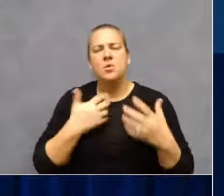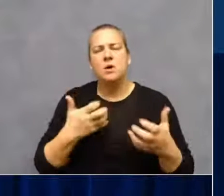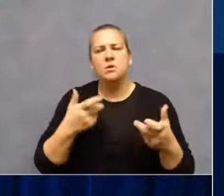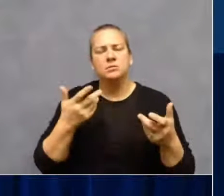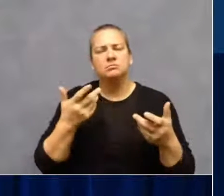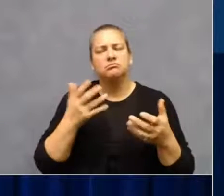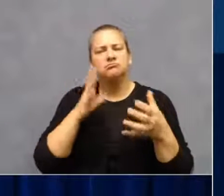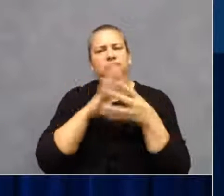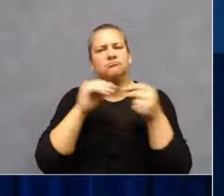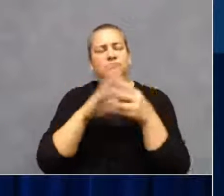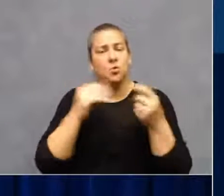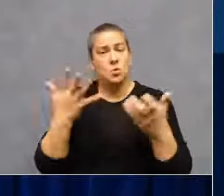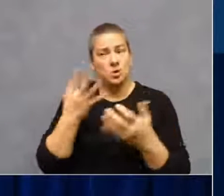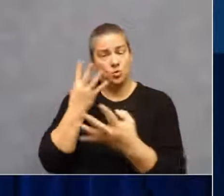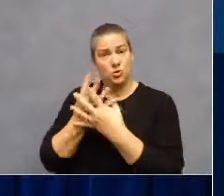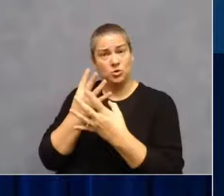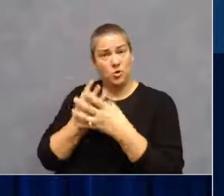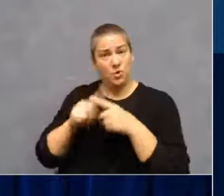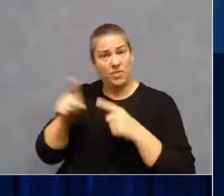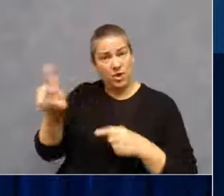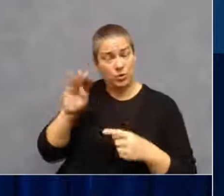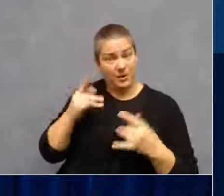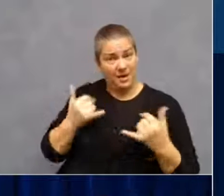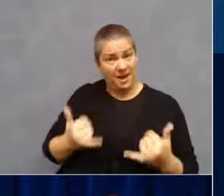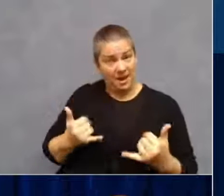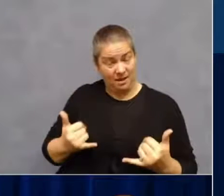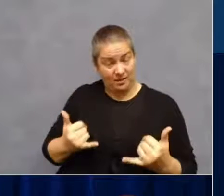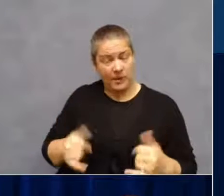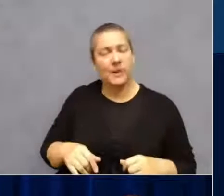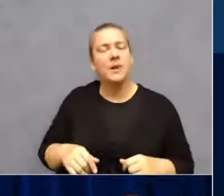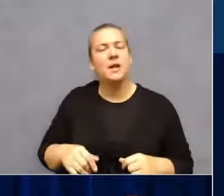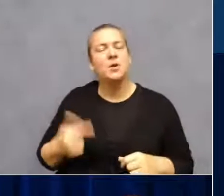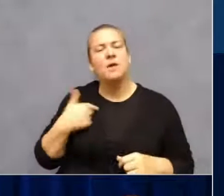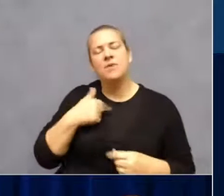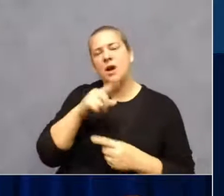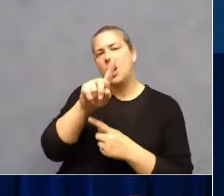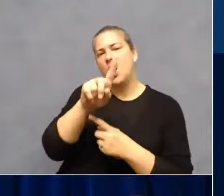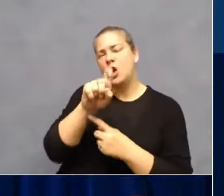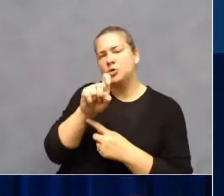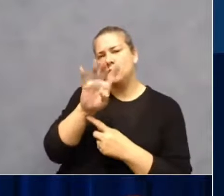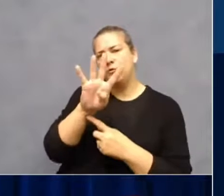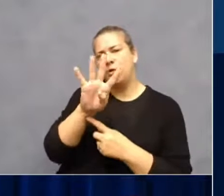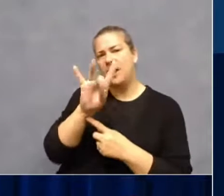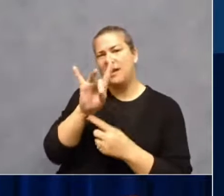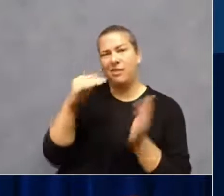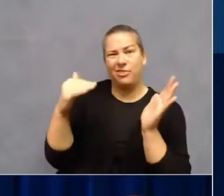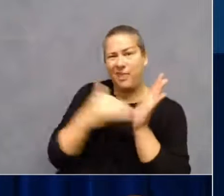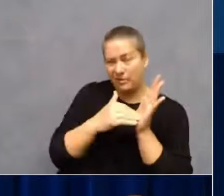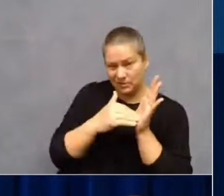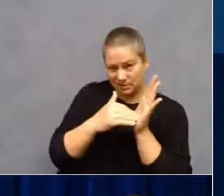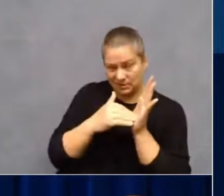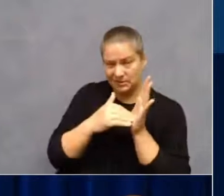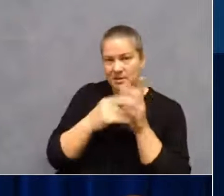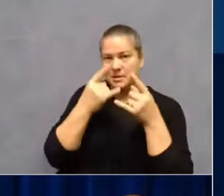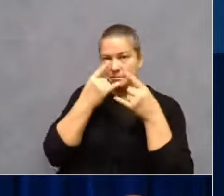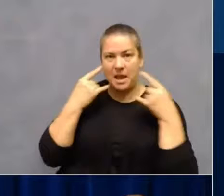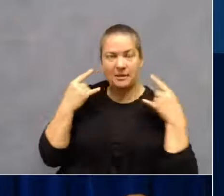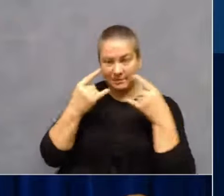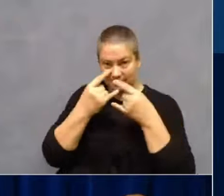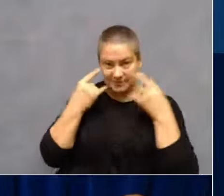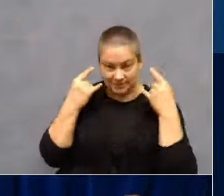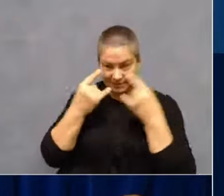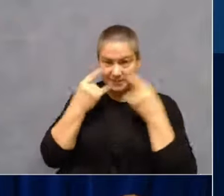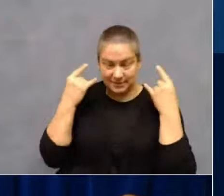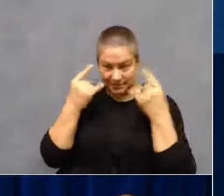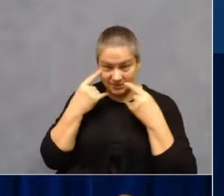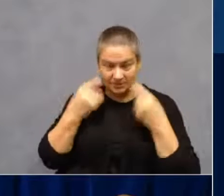doing. To date, we've made 148,000 plus masks to distribute